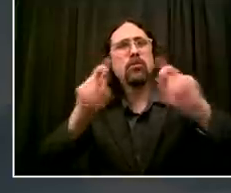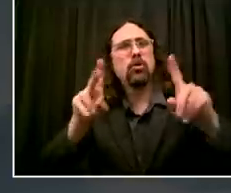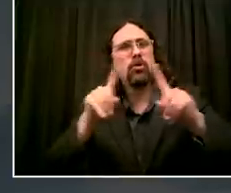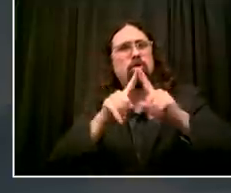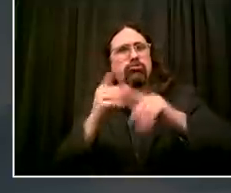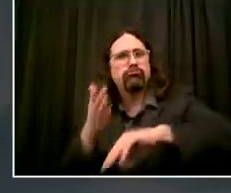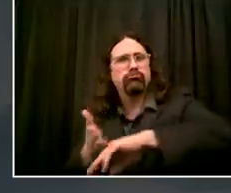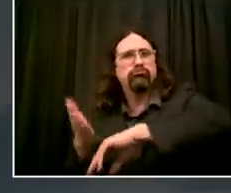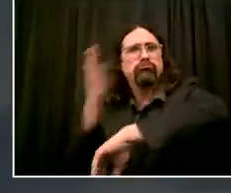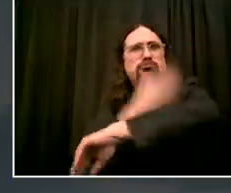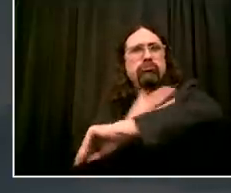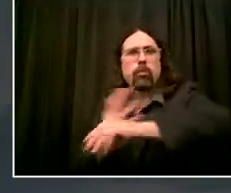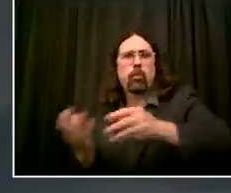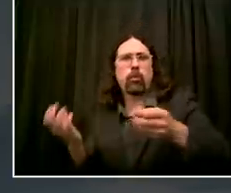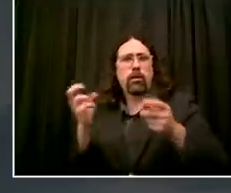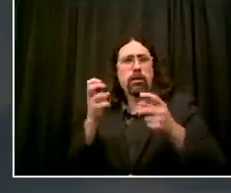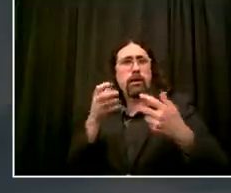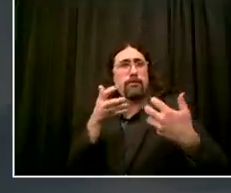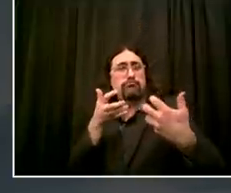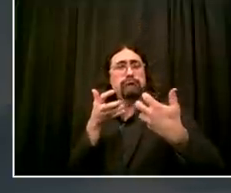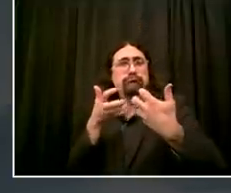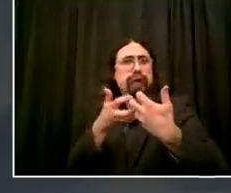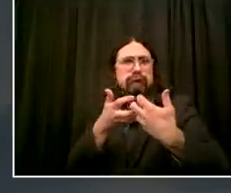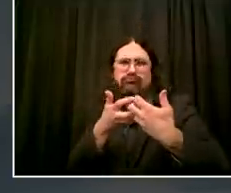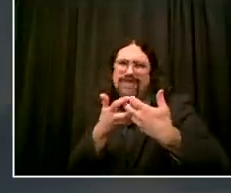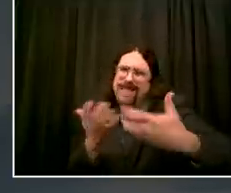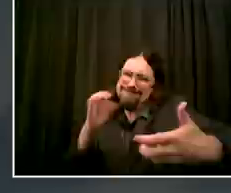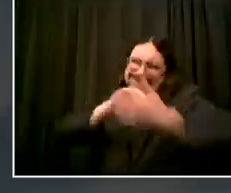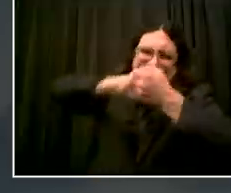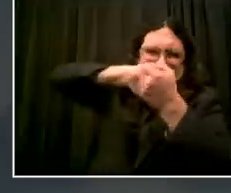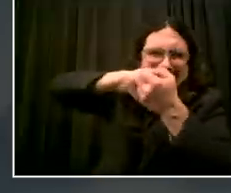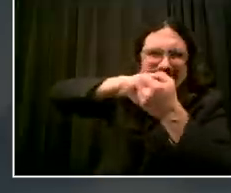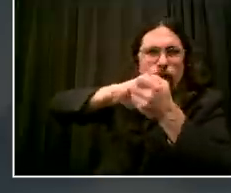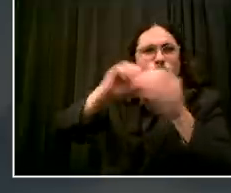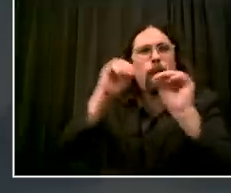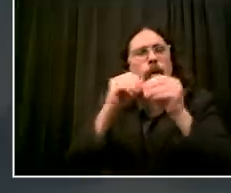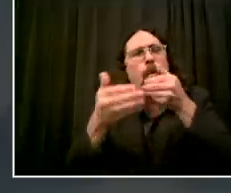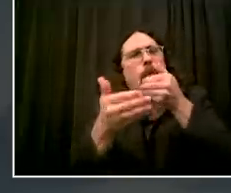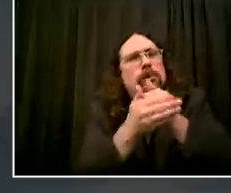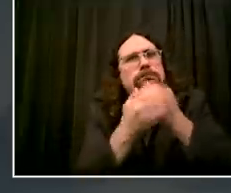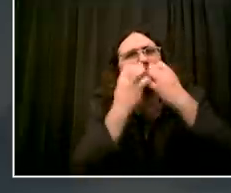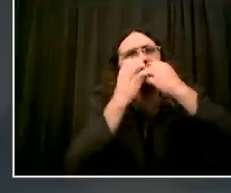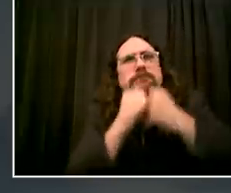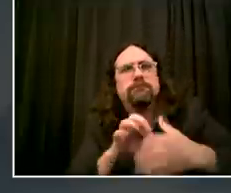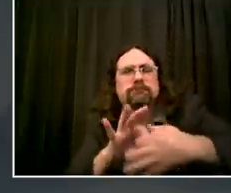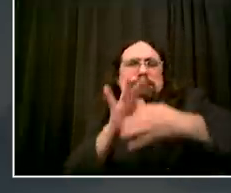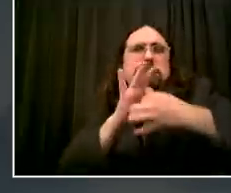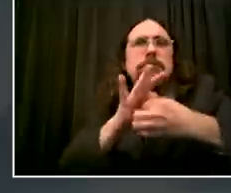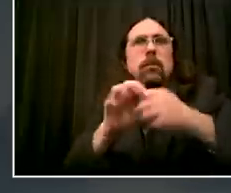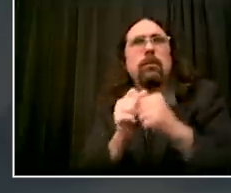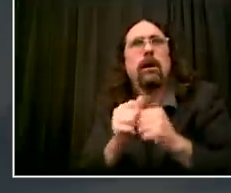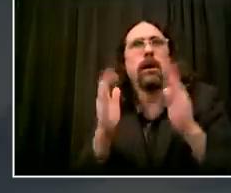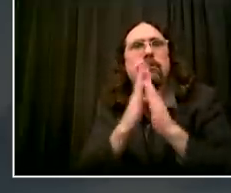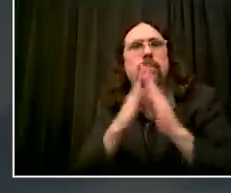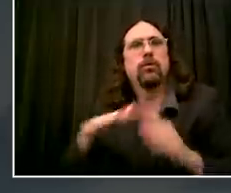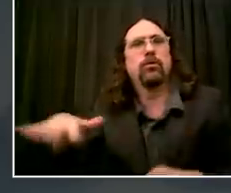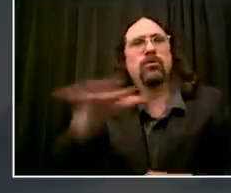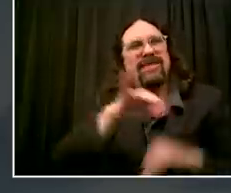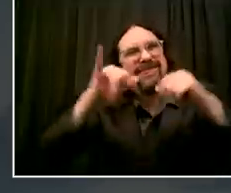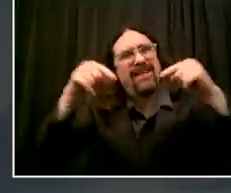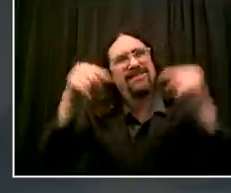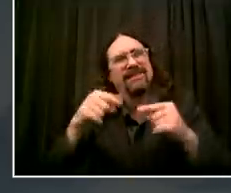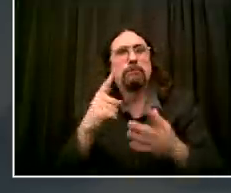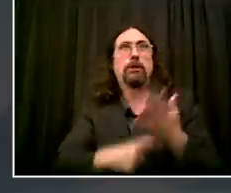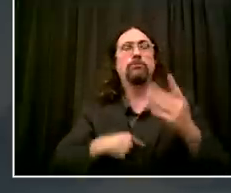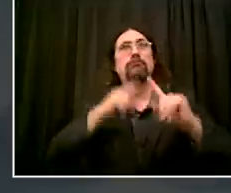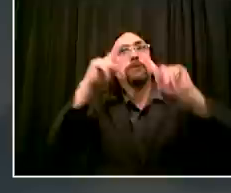and strengthen the commitment in neighborhoods, specifically with youth, because the youth are the future of this city. And doing everything we can, whether